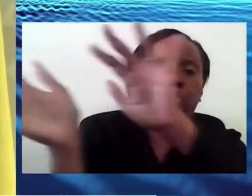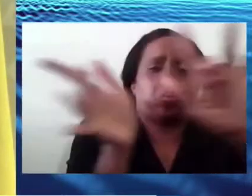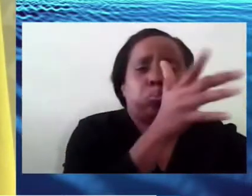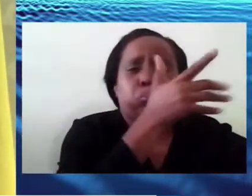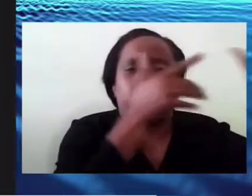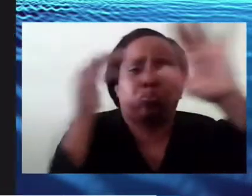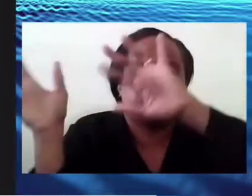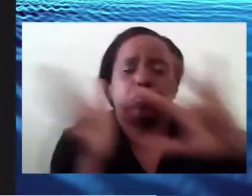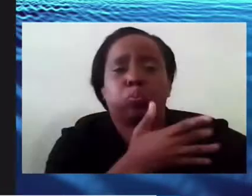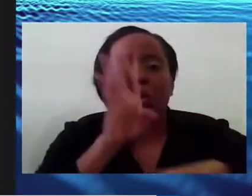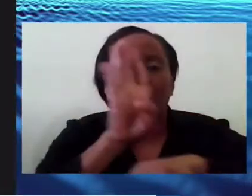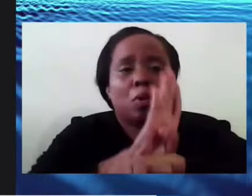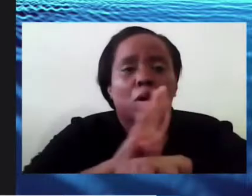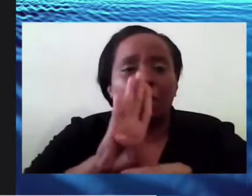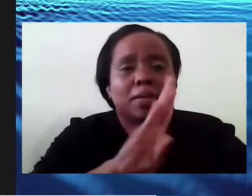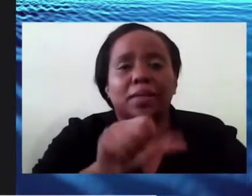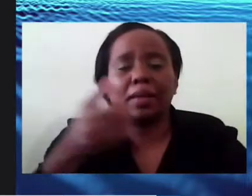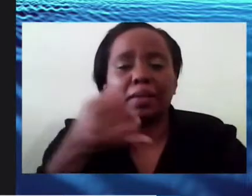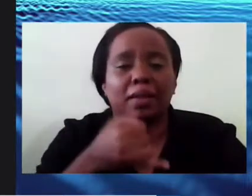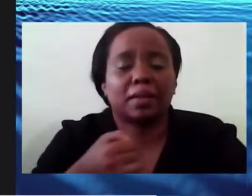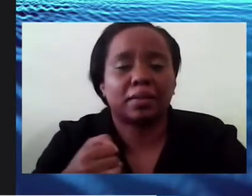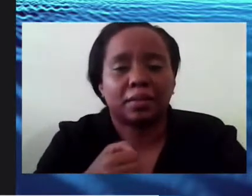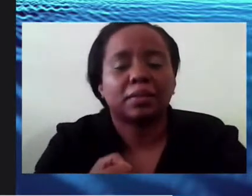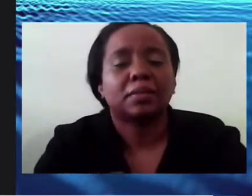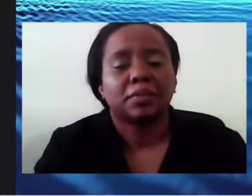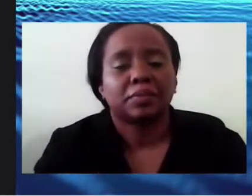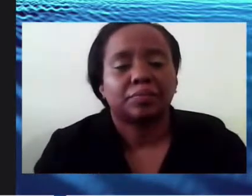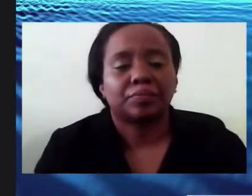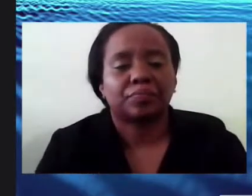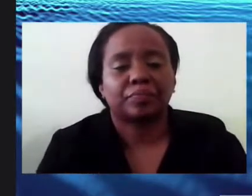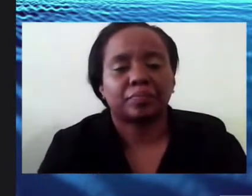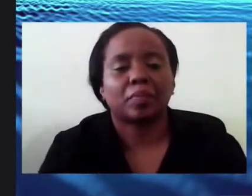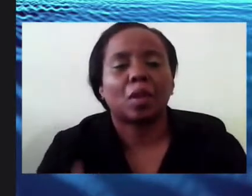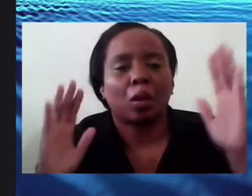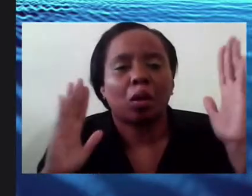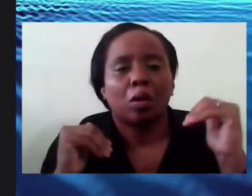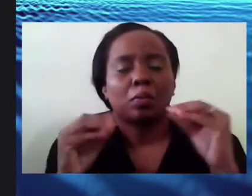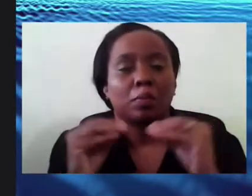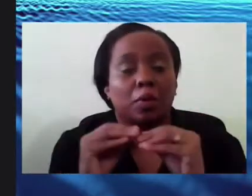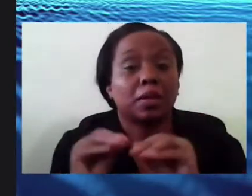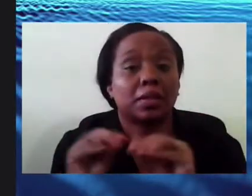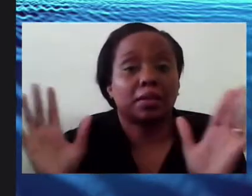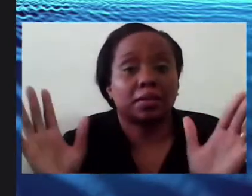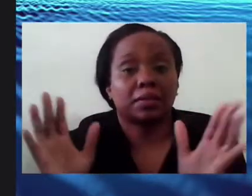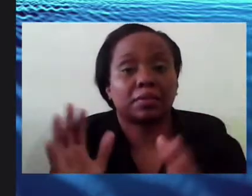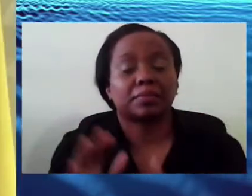islands. So I hope this, you know, that makes things a bit clearer for everyone.